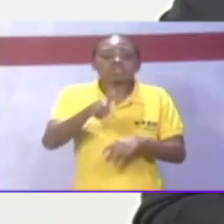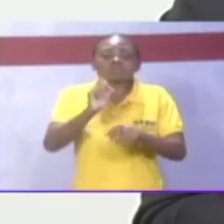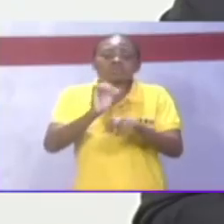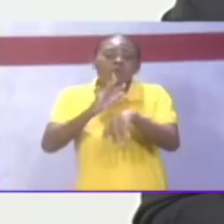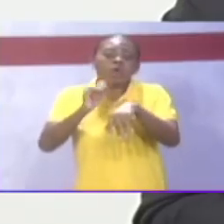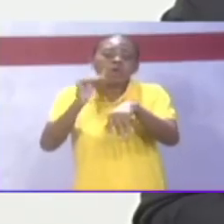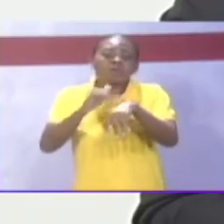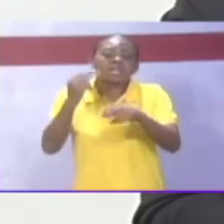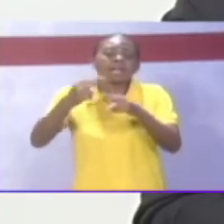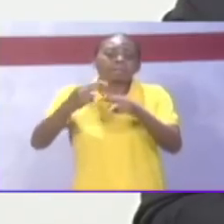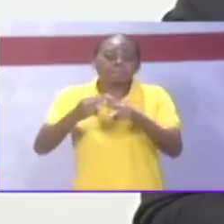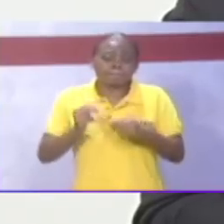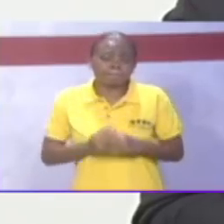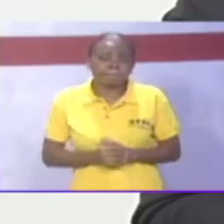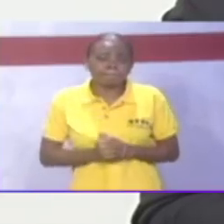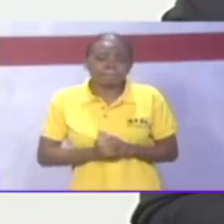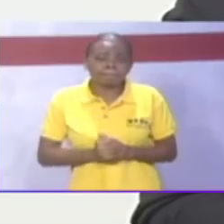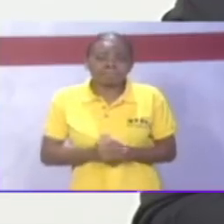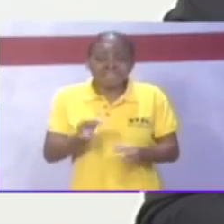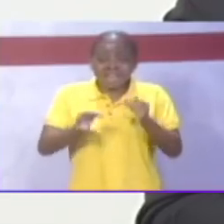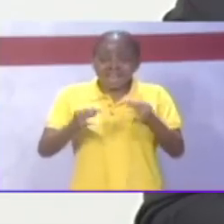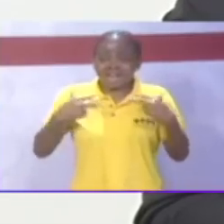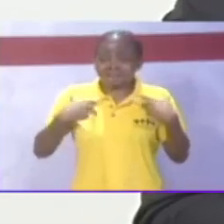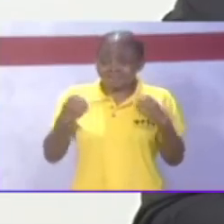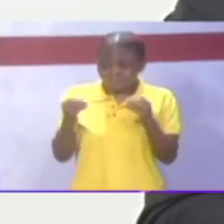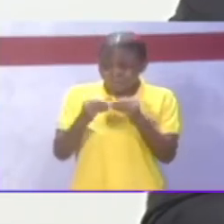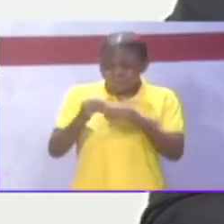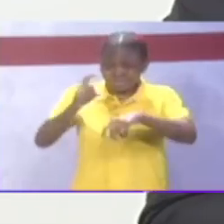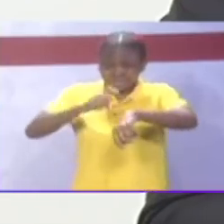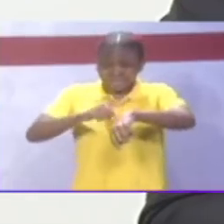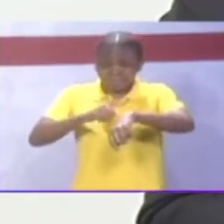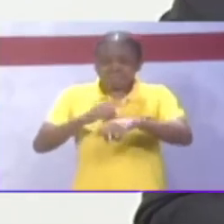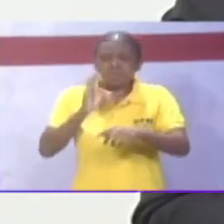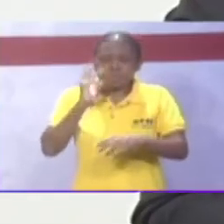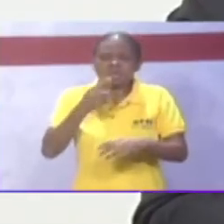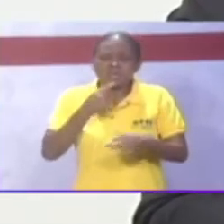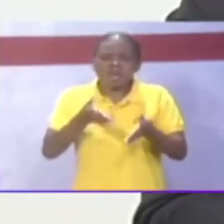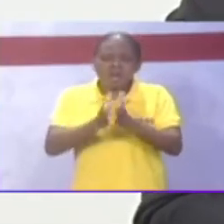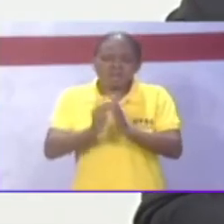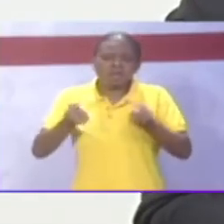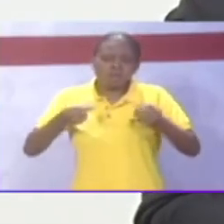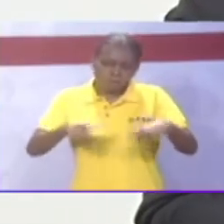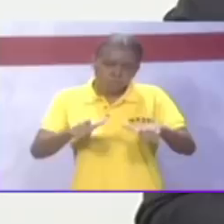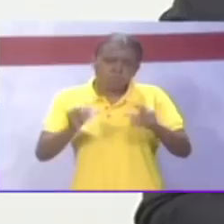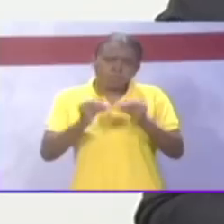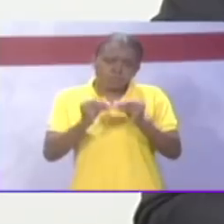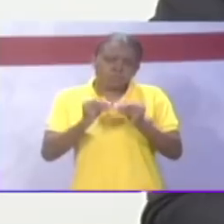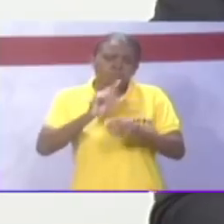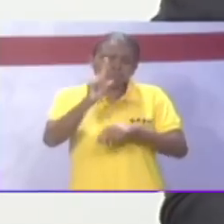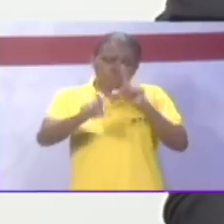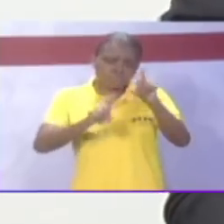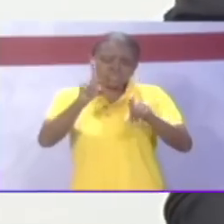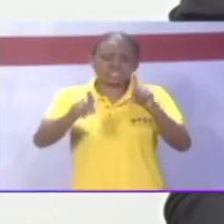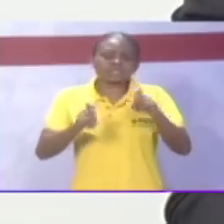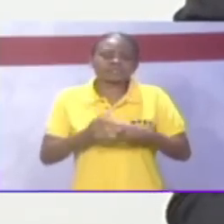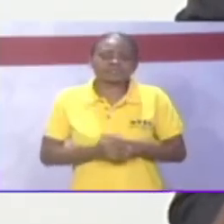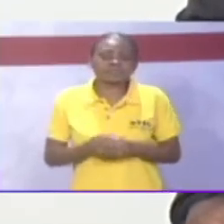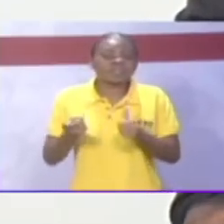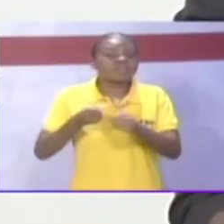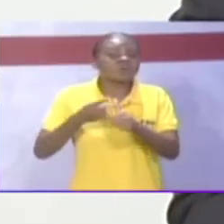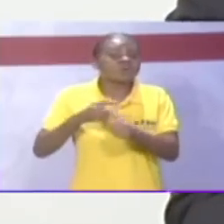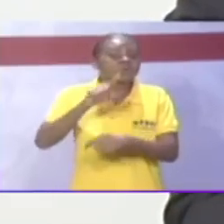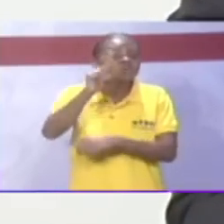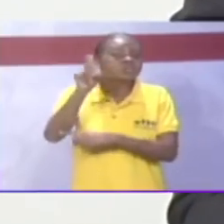to. Time permitting, we will accommodate a second round of questions. We will take the first